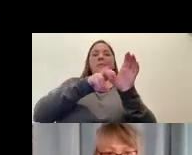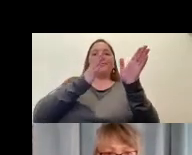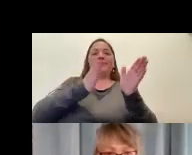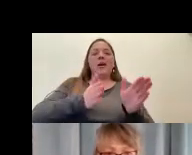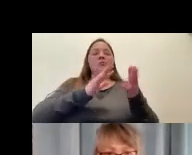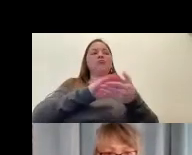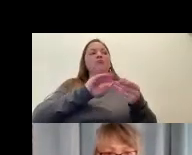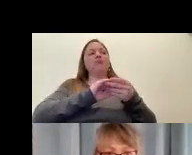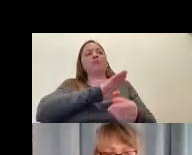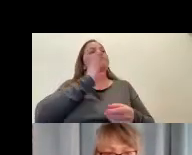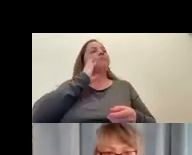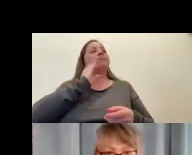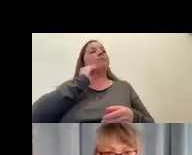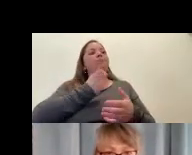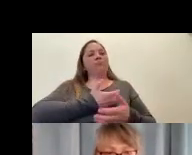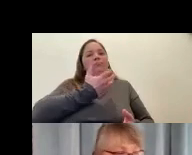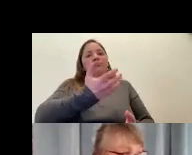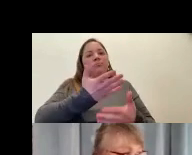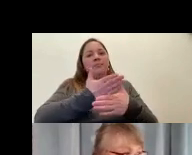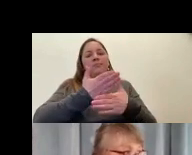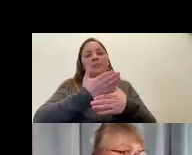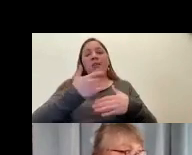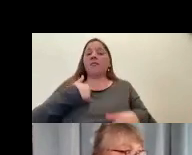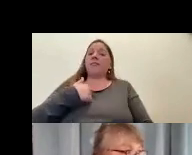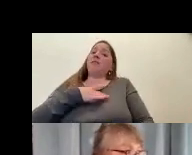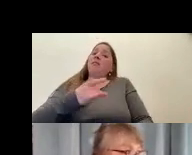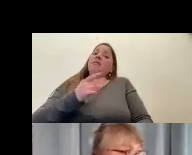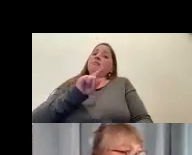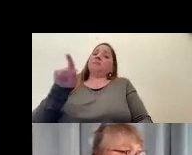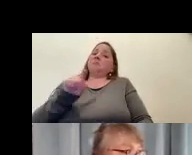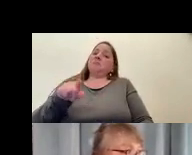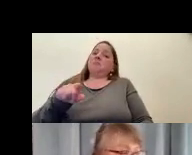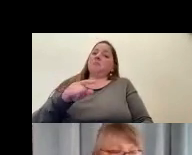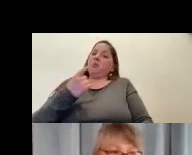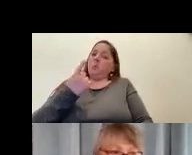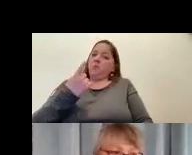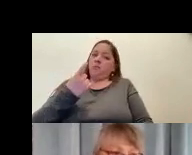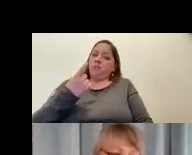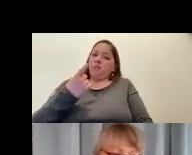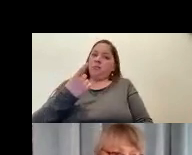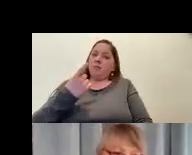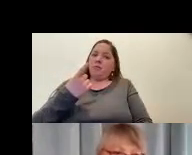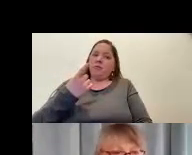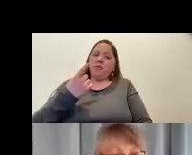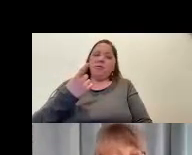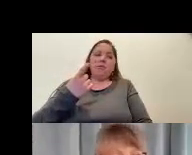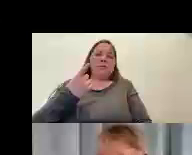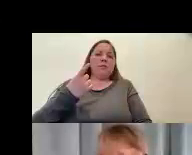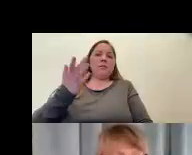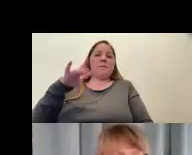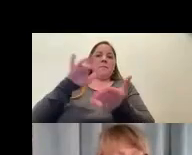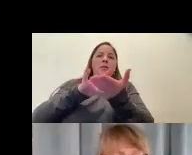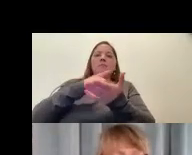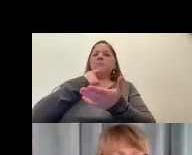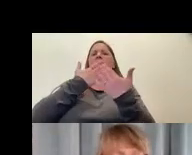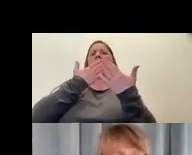us. I really like the one in bold that says, "Thank you. This program has made a huge